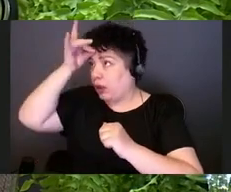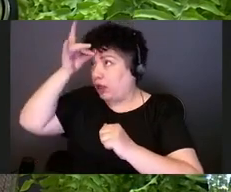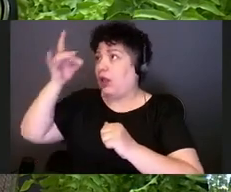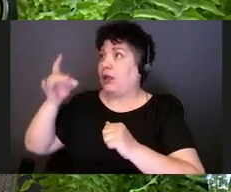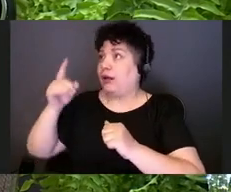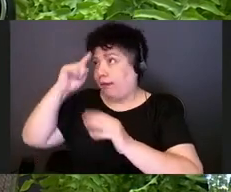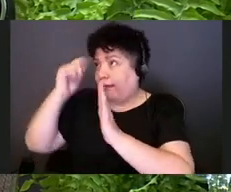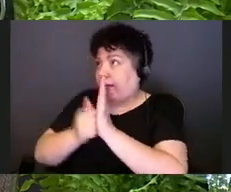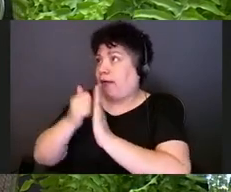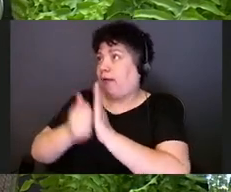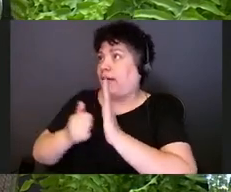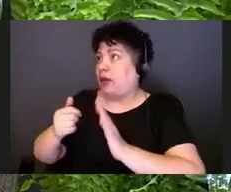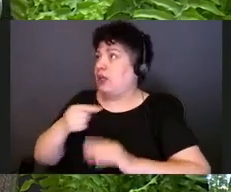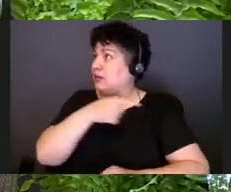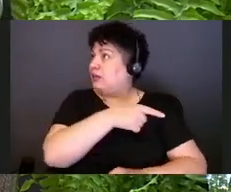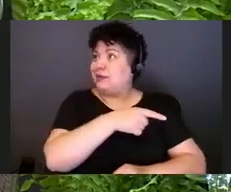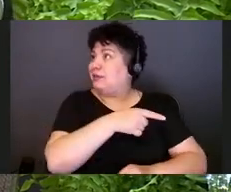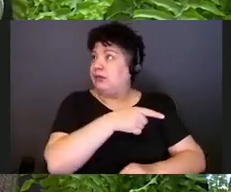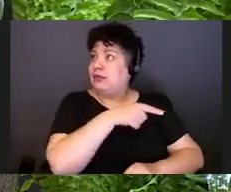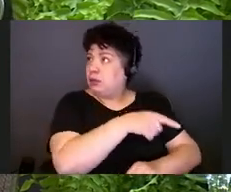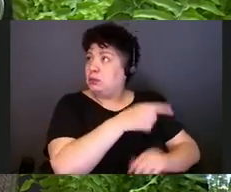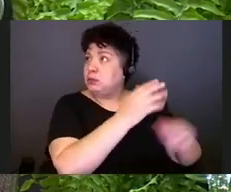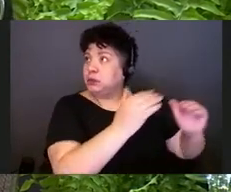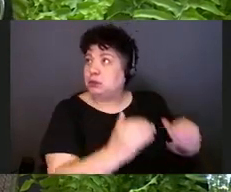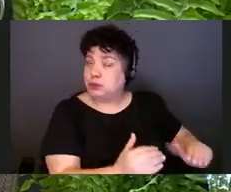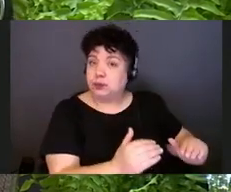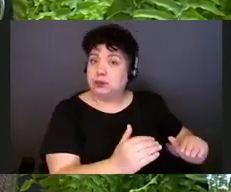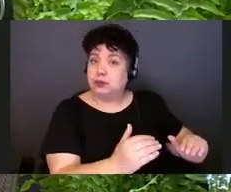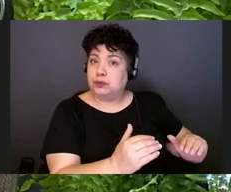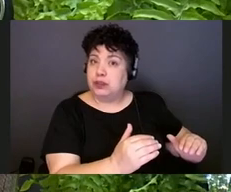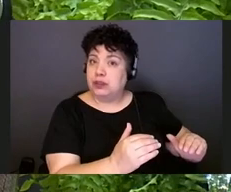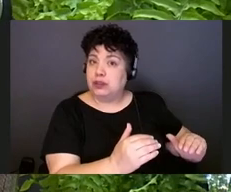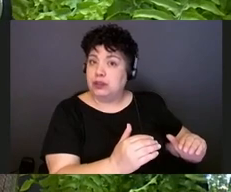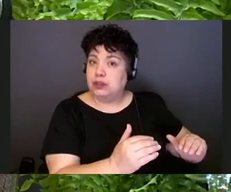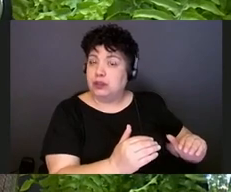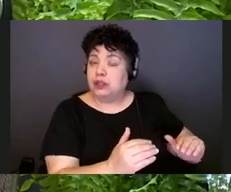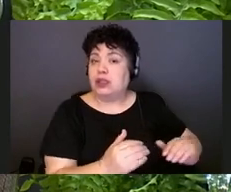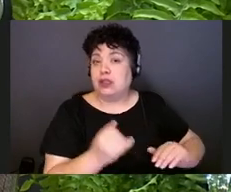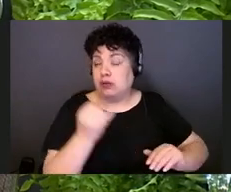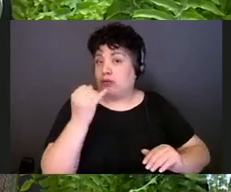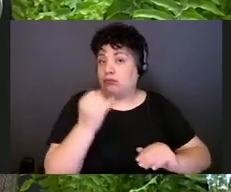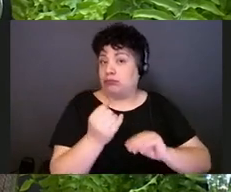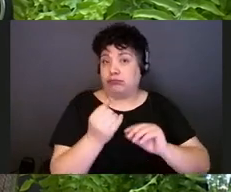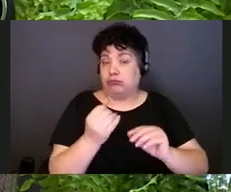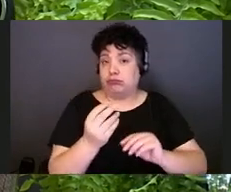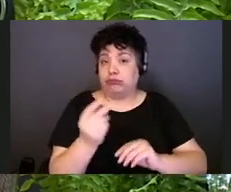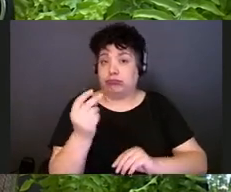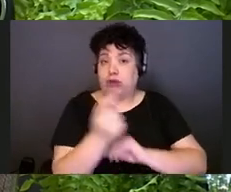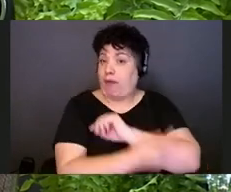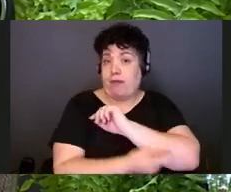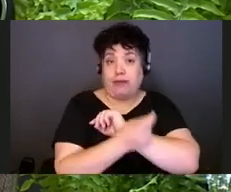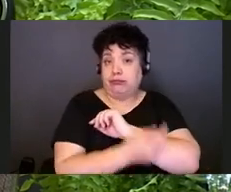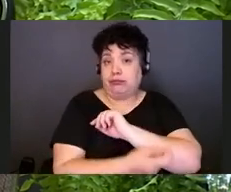not as smart as you, and that automatically Indigenous people were